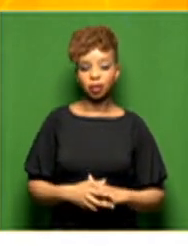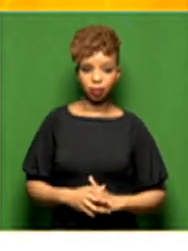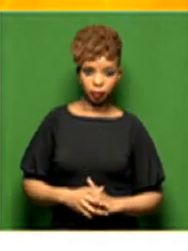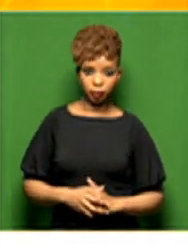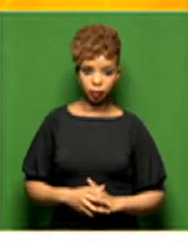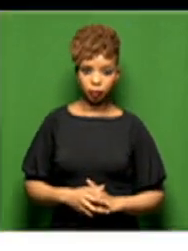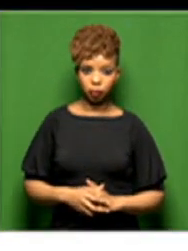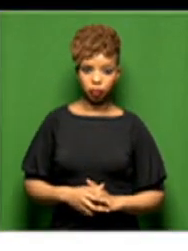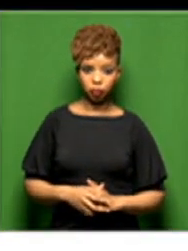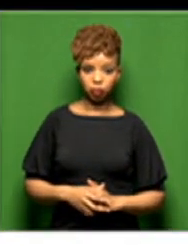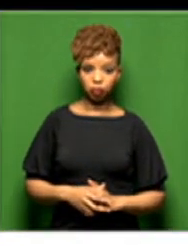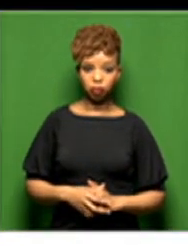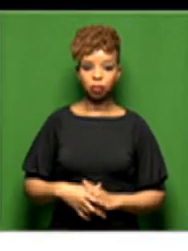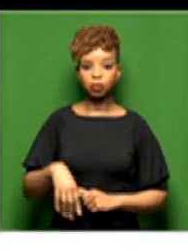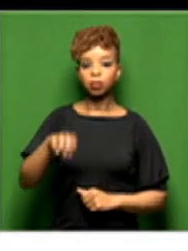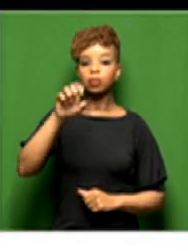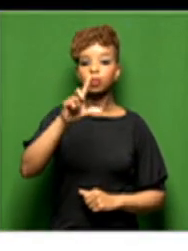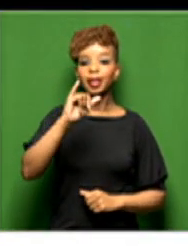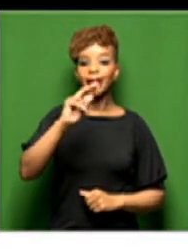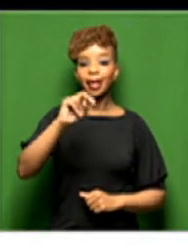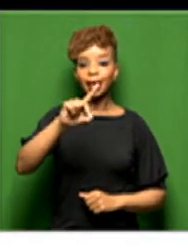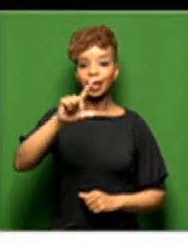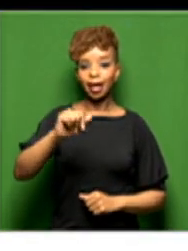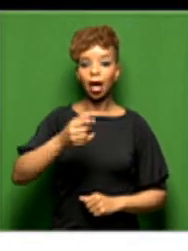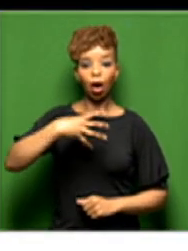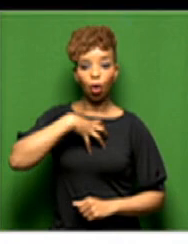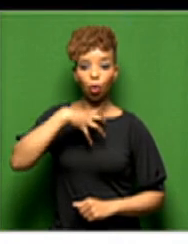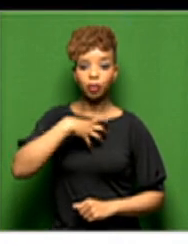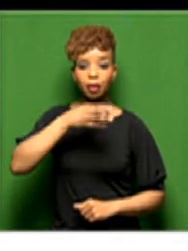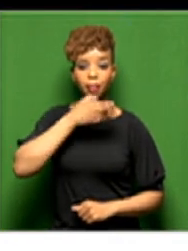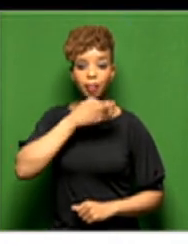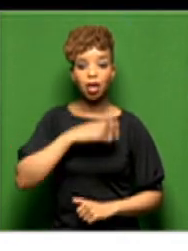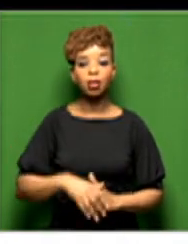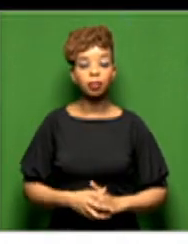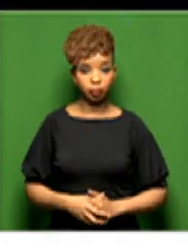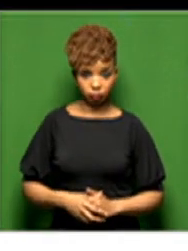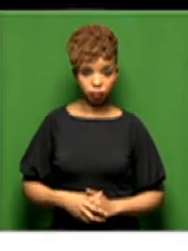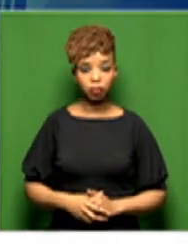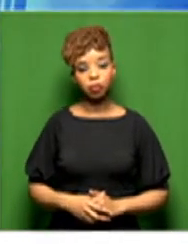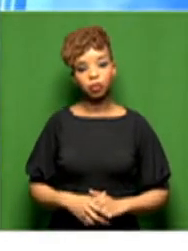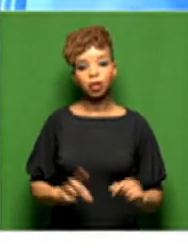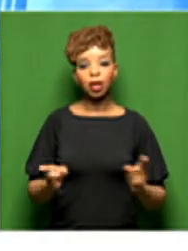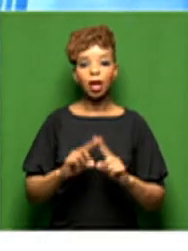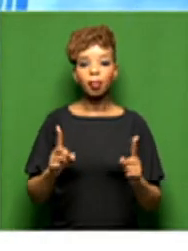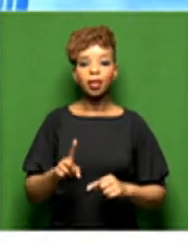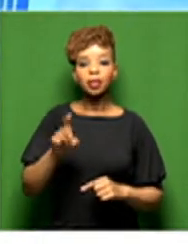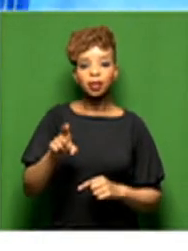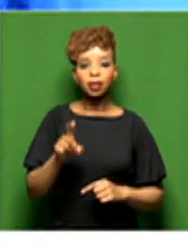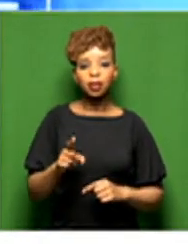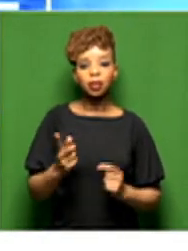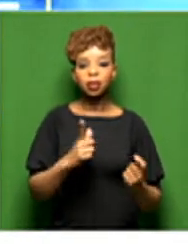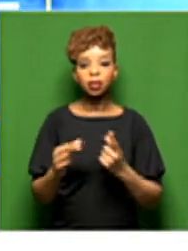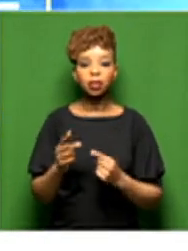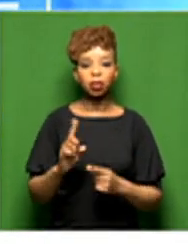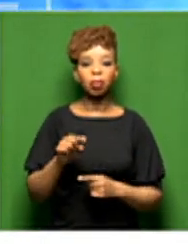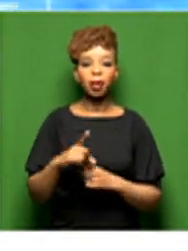Okay, so Linda is a bar owner and she works there as well. But that's just a front for the